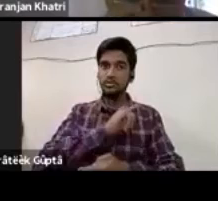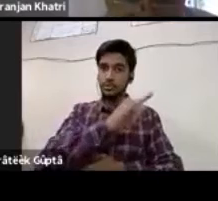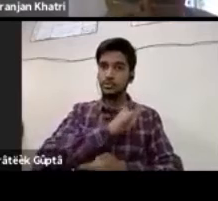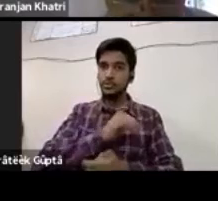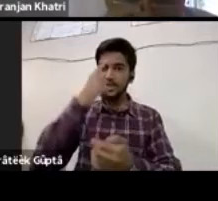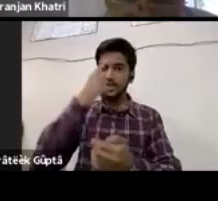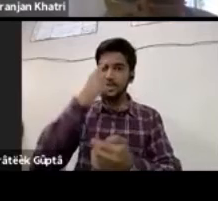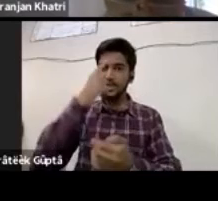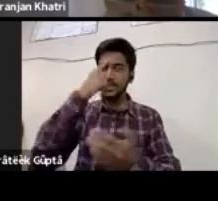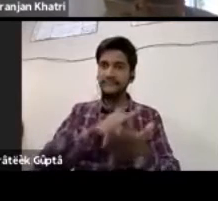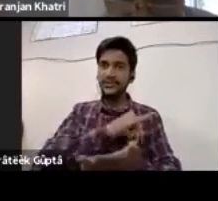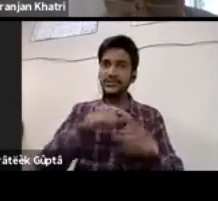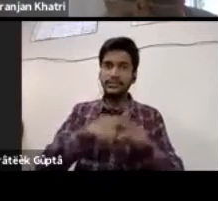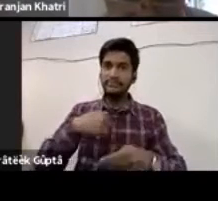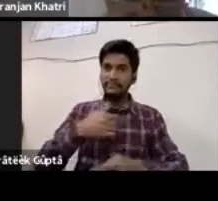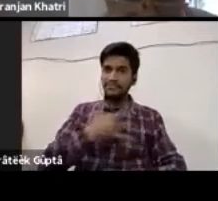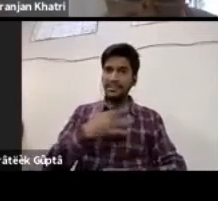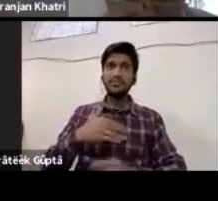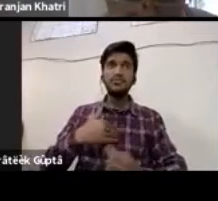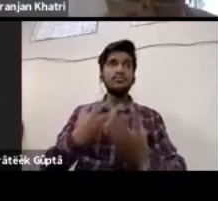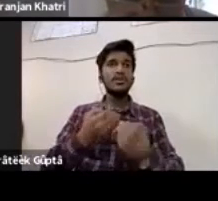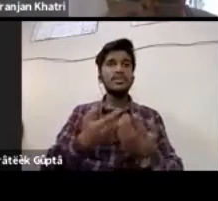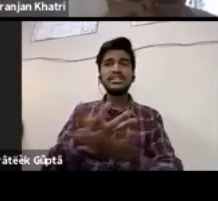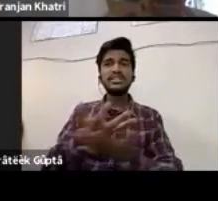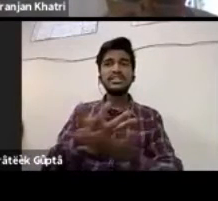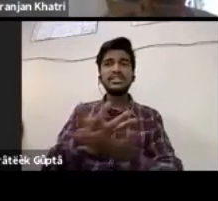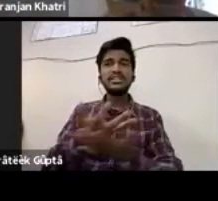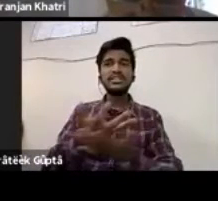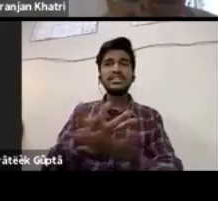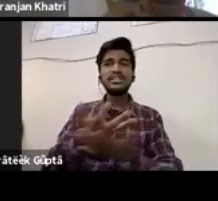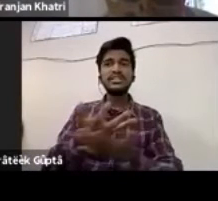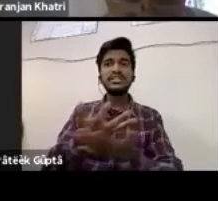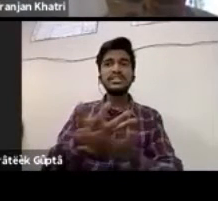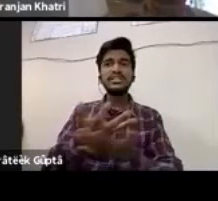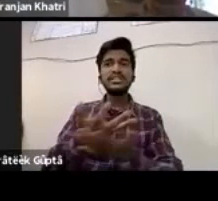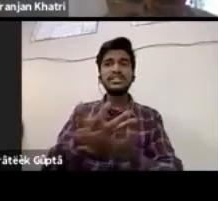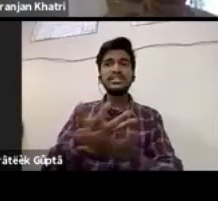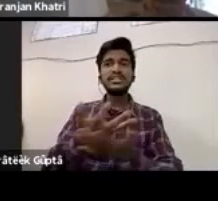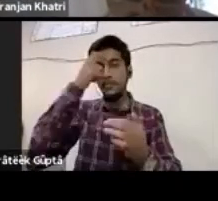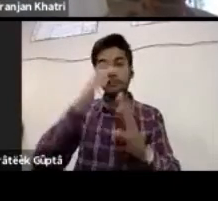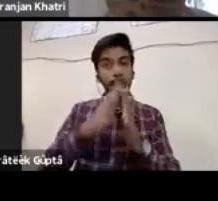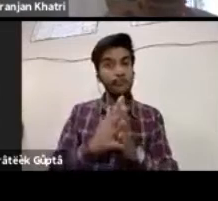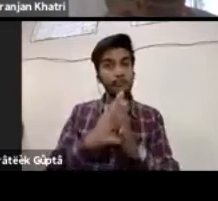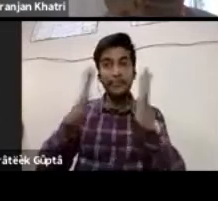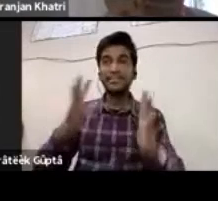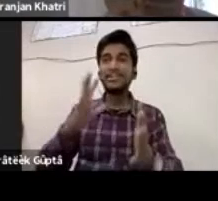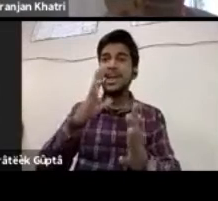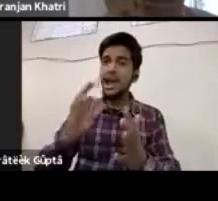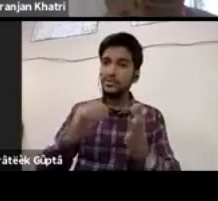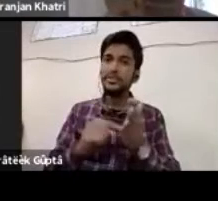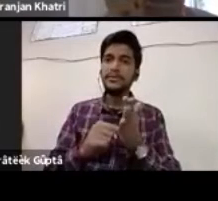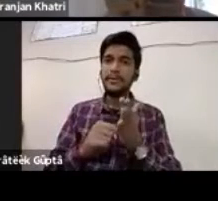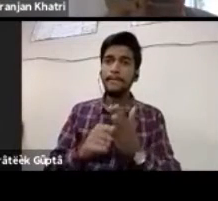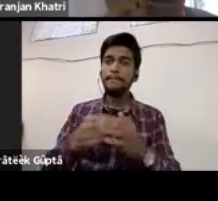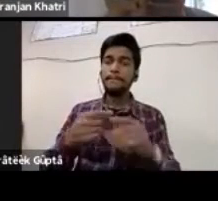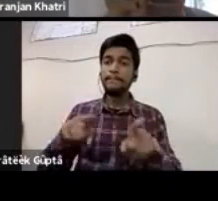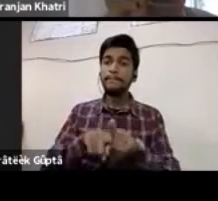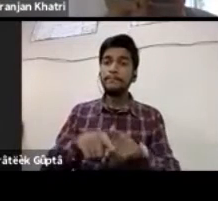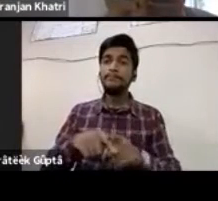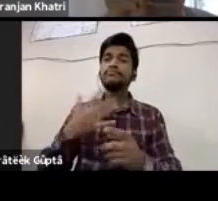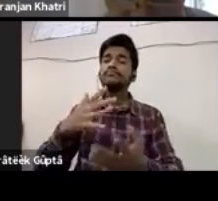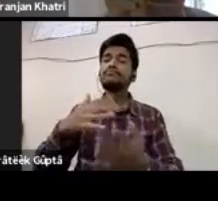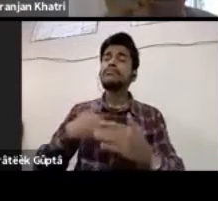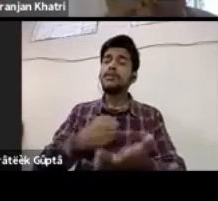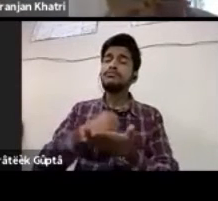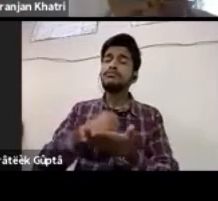some form of disability around the globe. I believe that when we all join hands together,